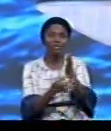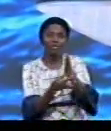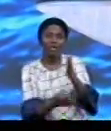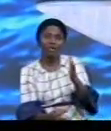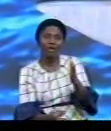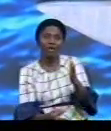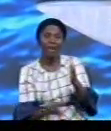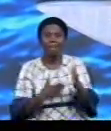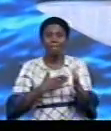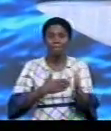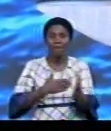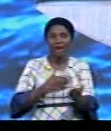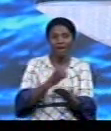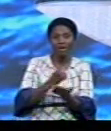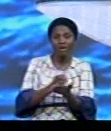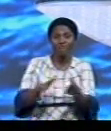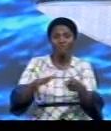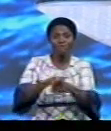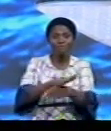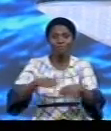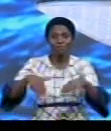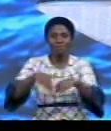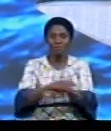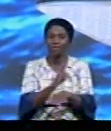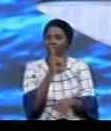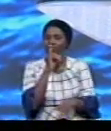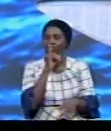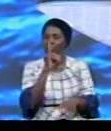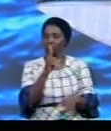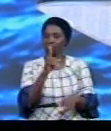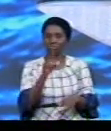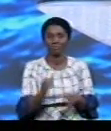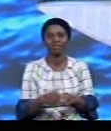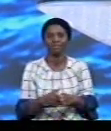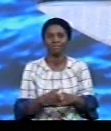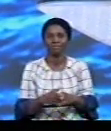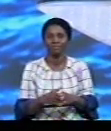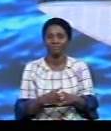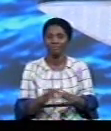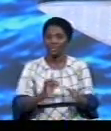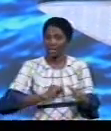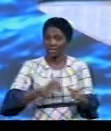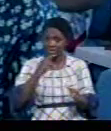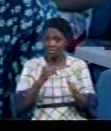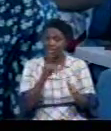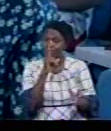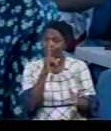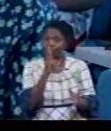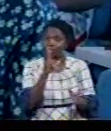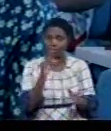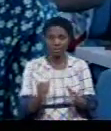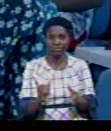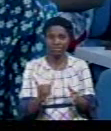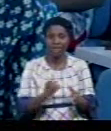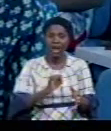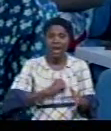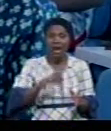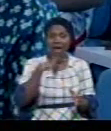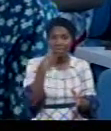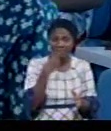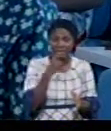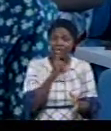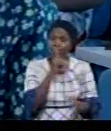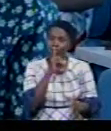cup runneth over. Surely. I say surely. I say